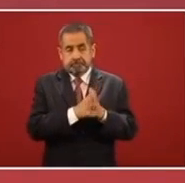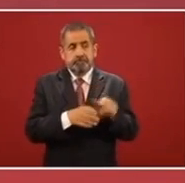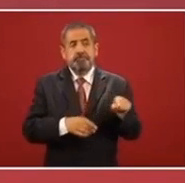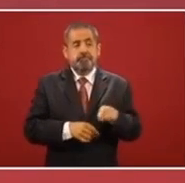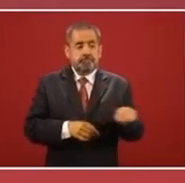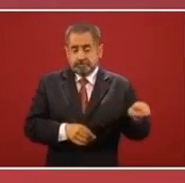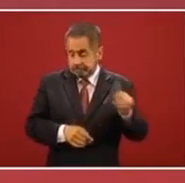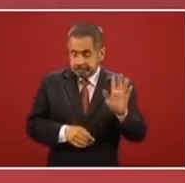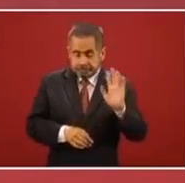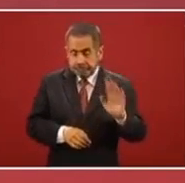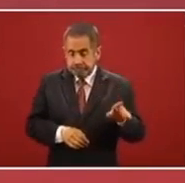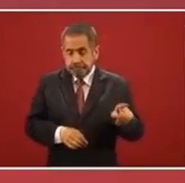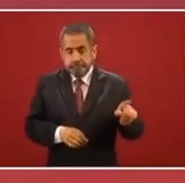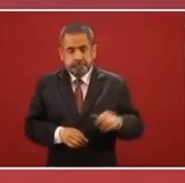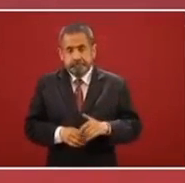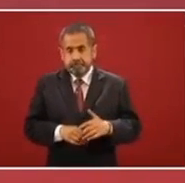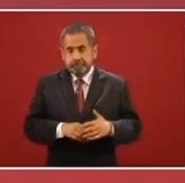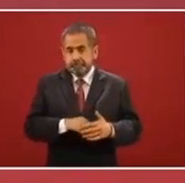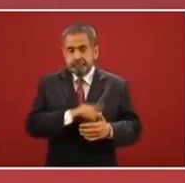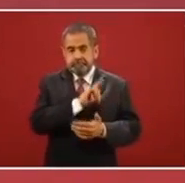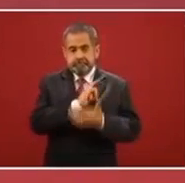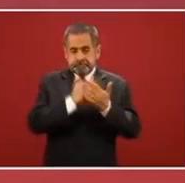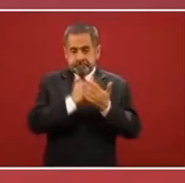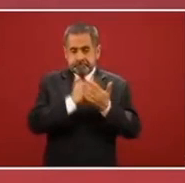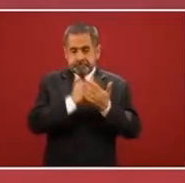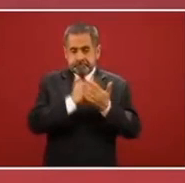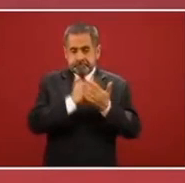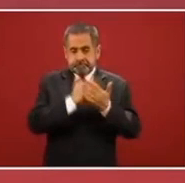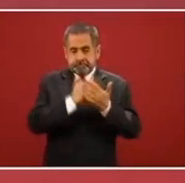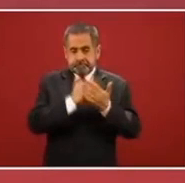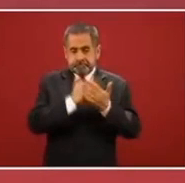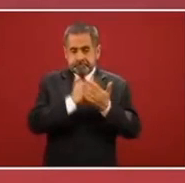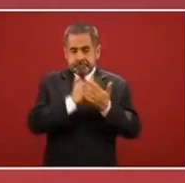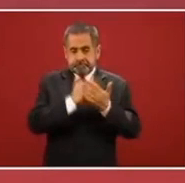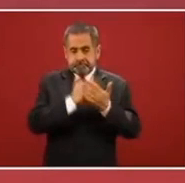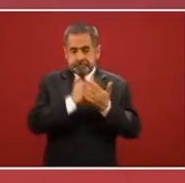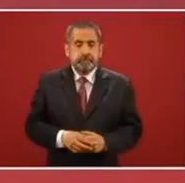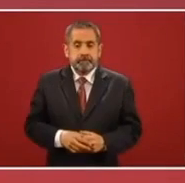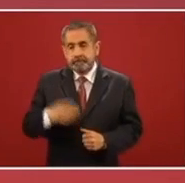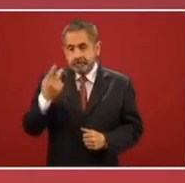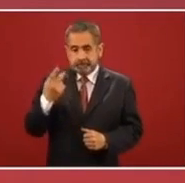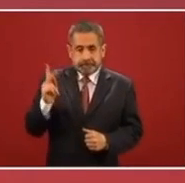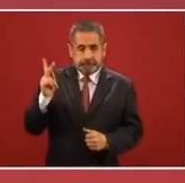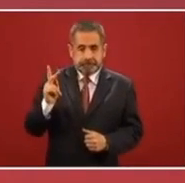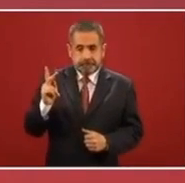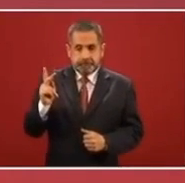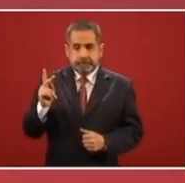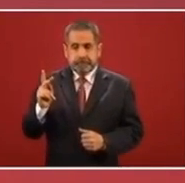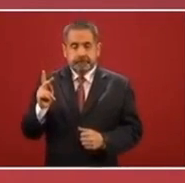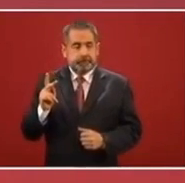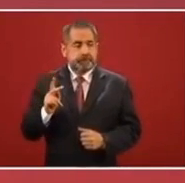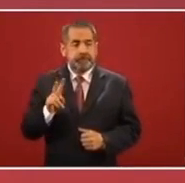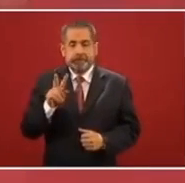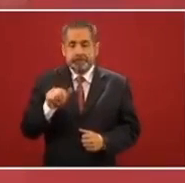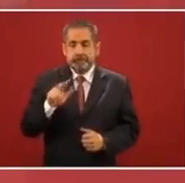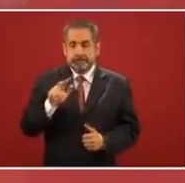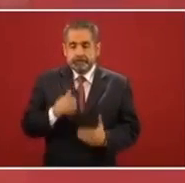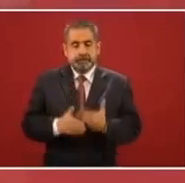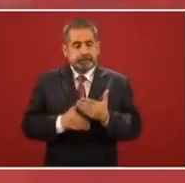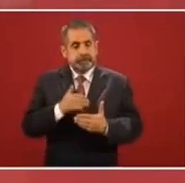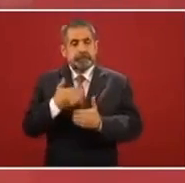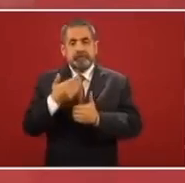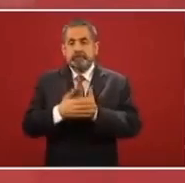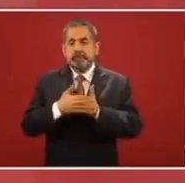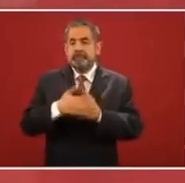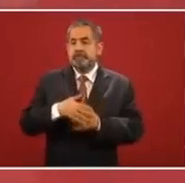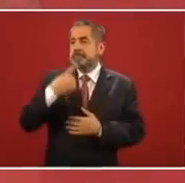band or de group delincuentes de of cuello blanco. delinquents of white-collar crime. Pero ya están en curso denuncias But